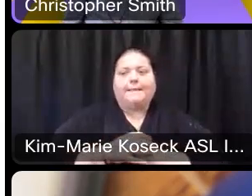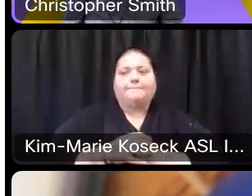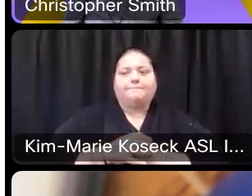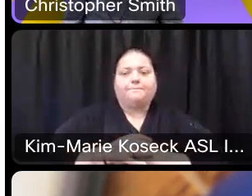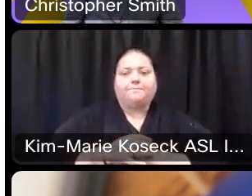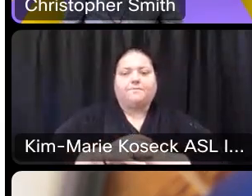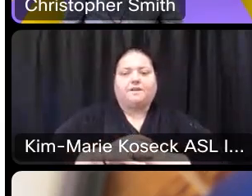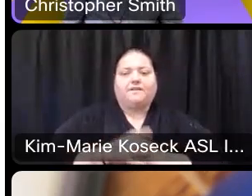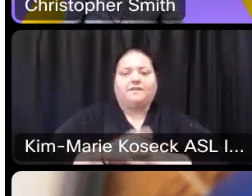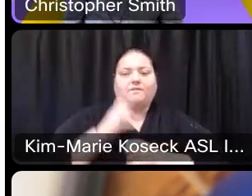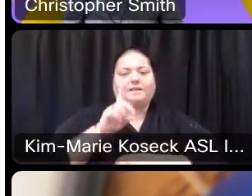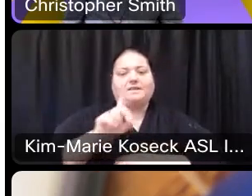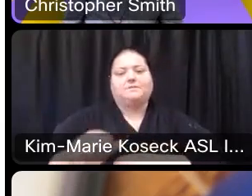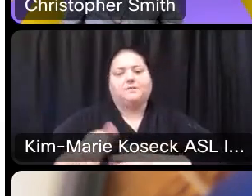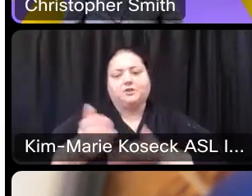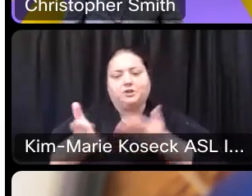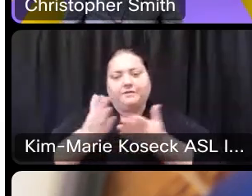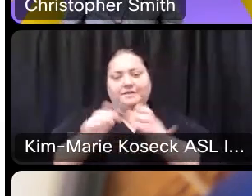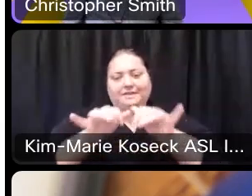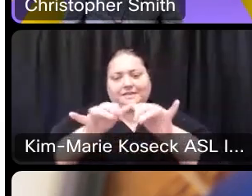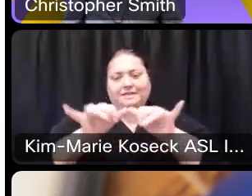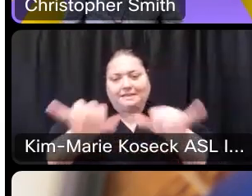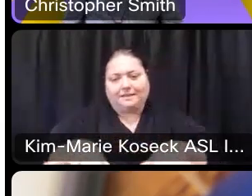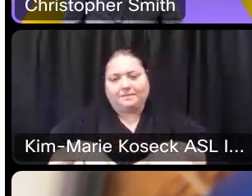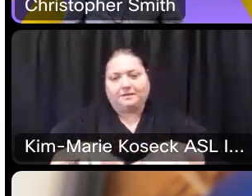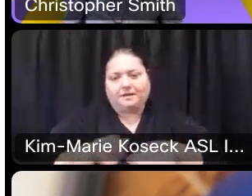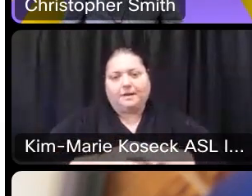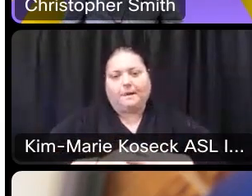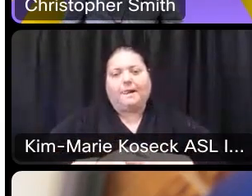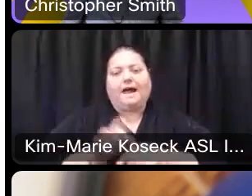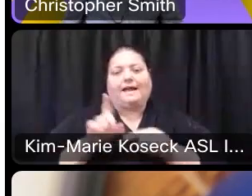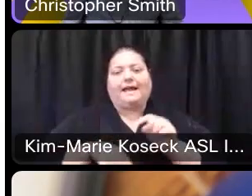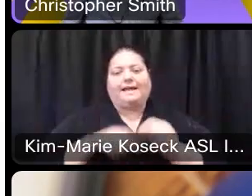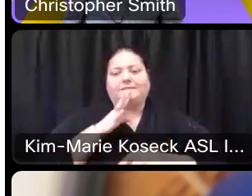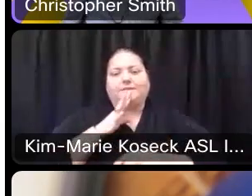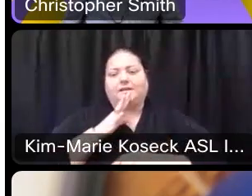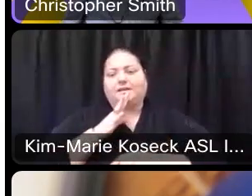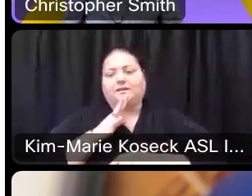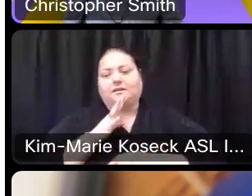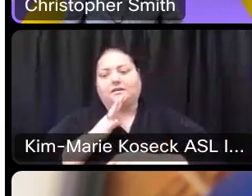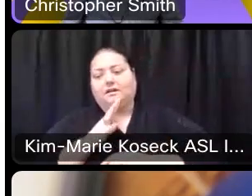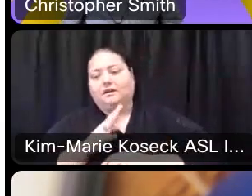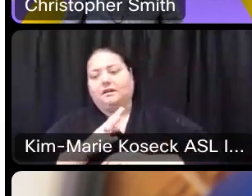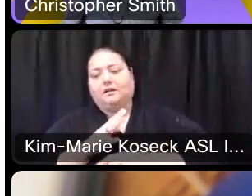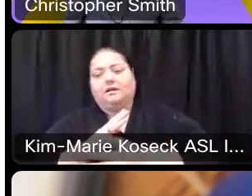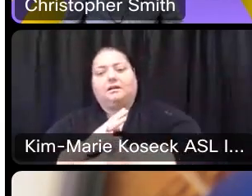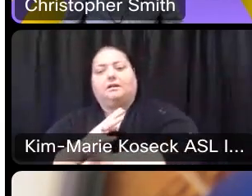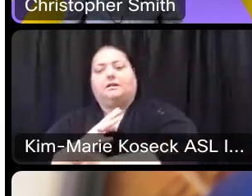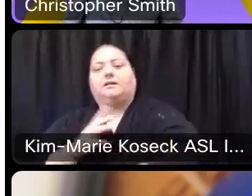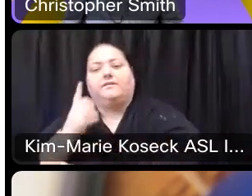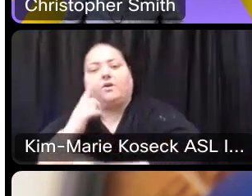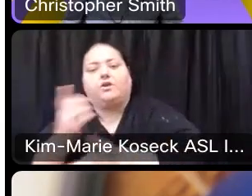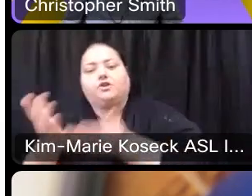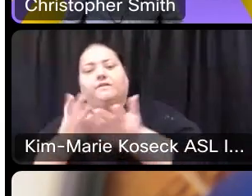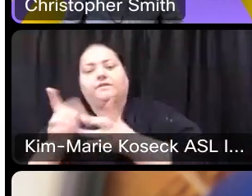developmental disability system services. So I can't speak specifically to a lot of your